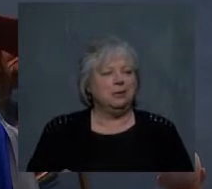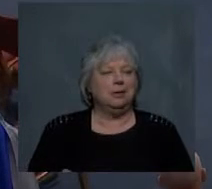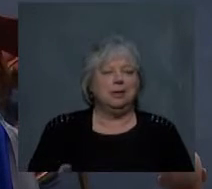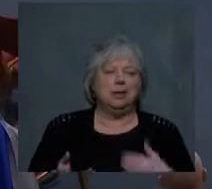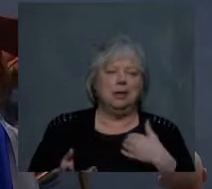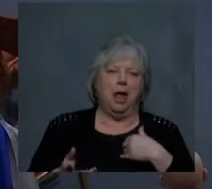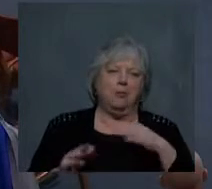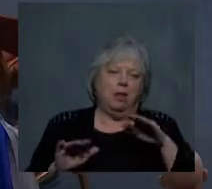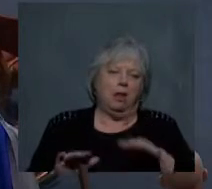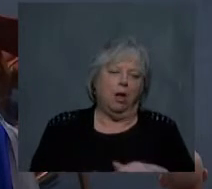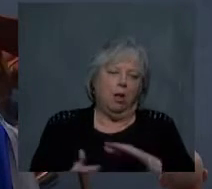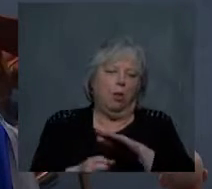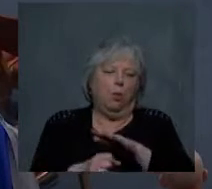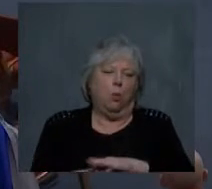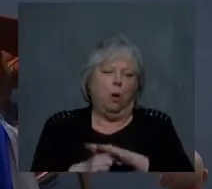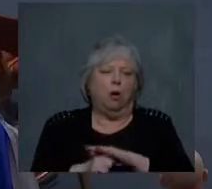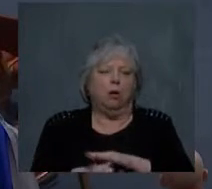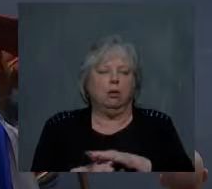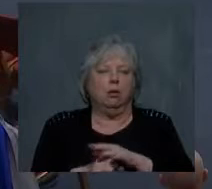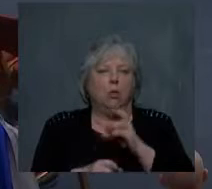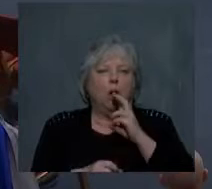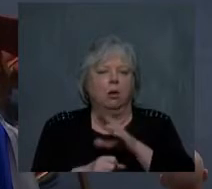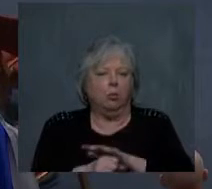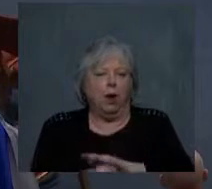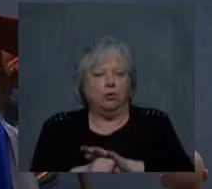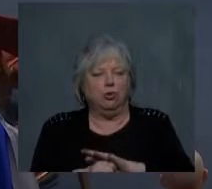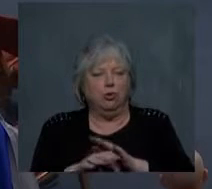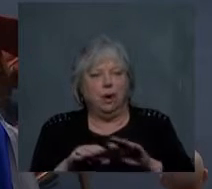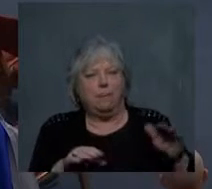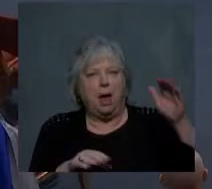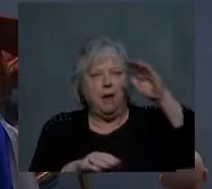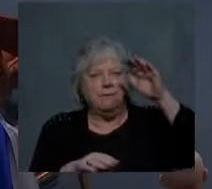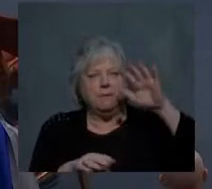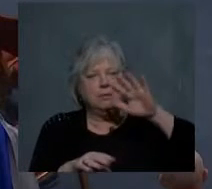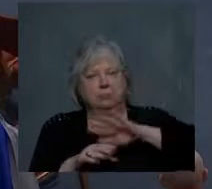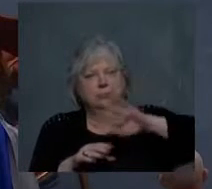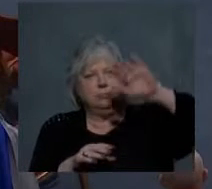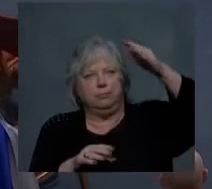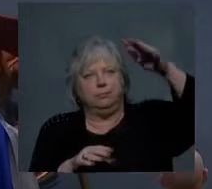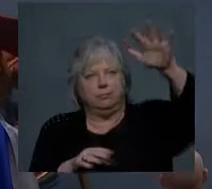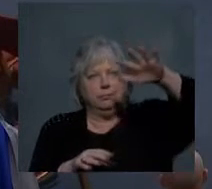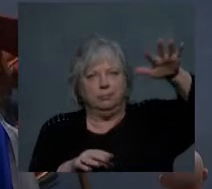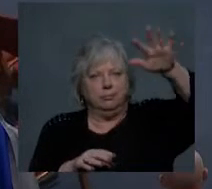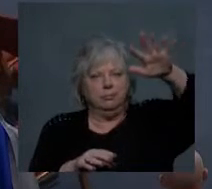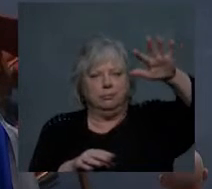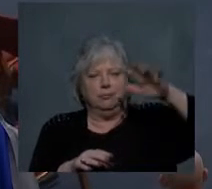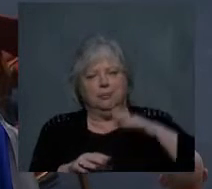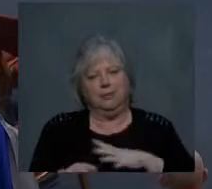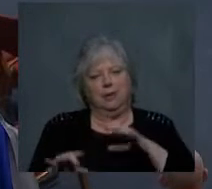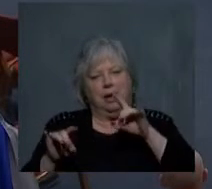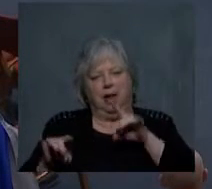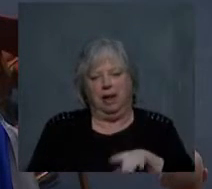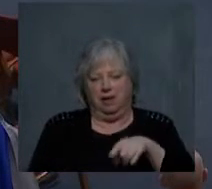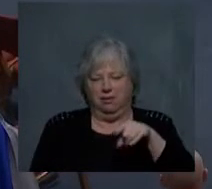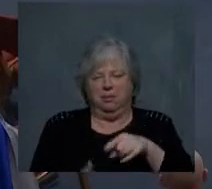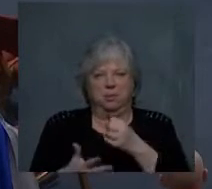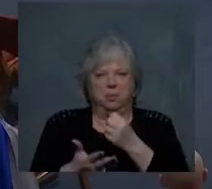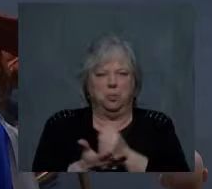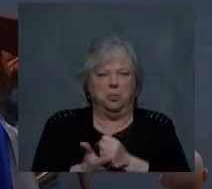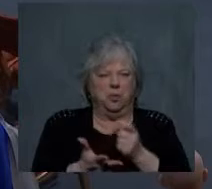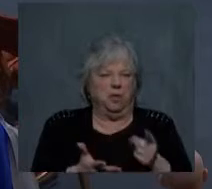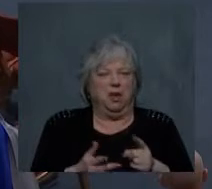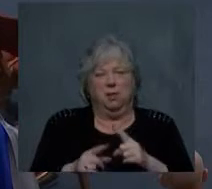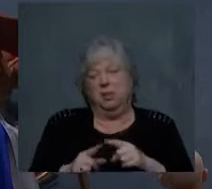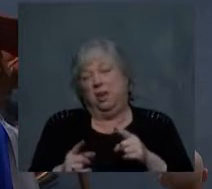low water pressure above you. And I hate to approve it, but I